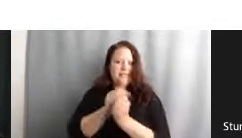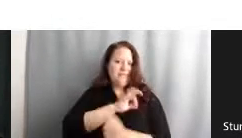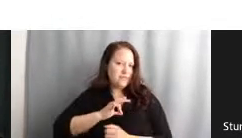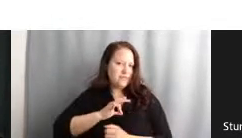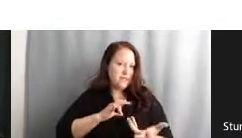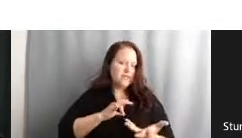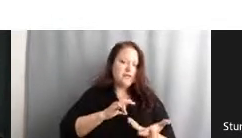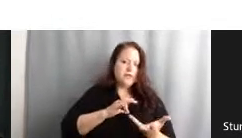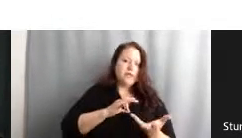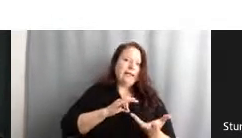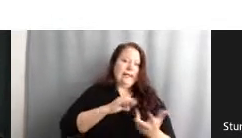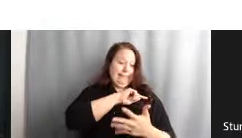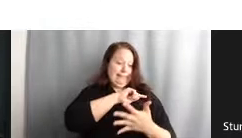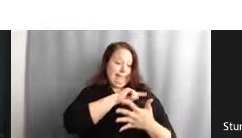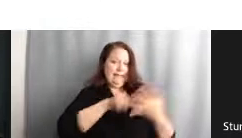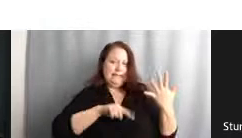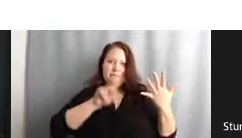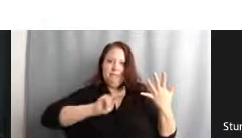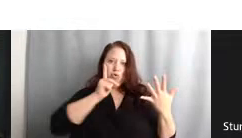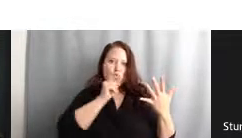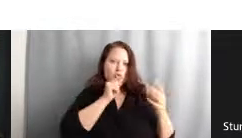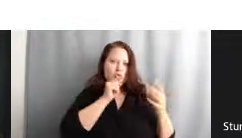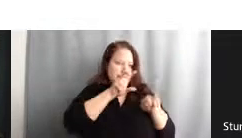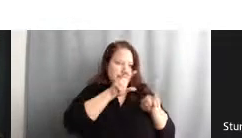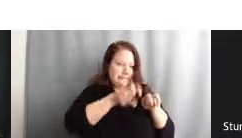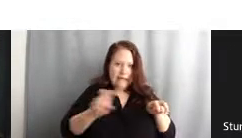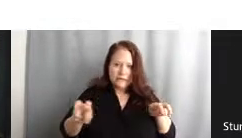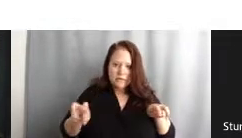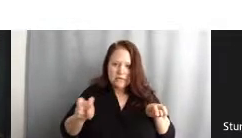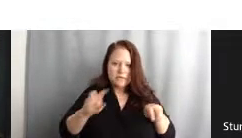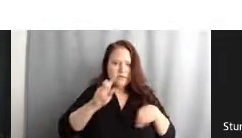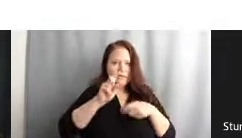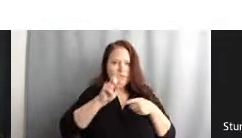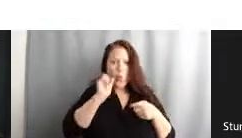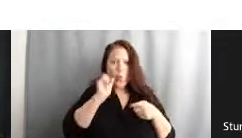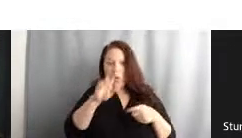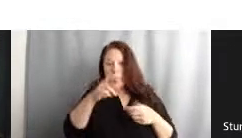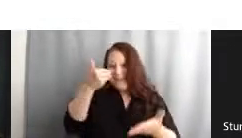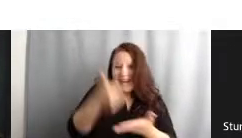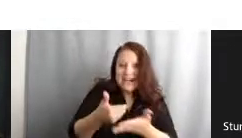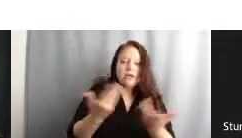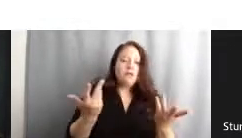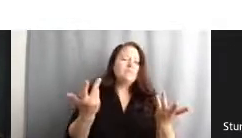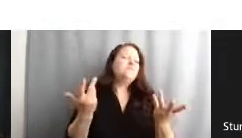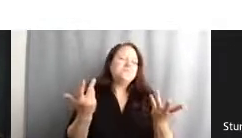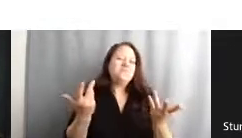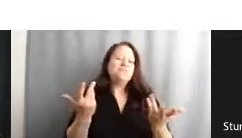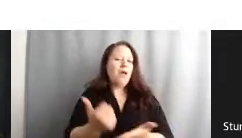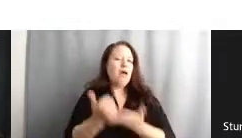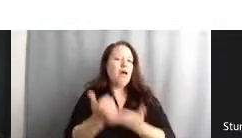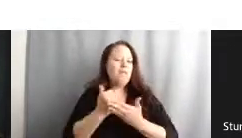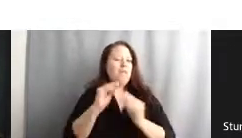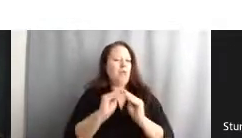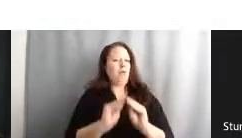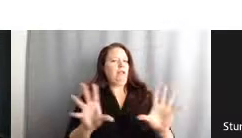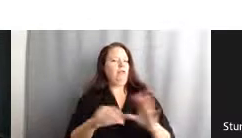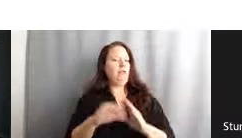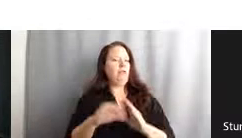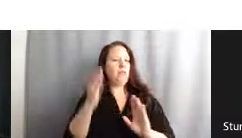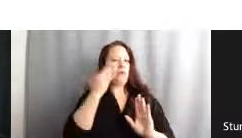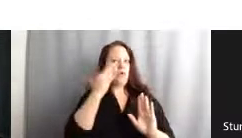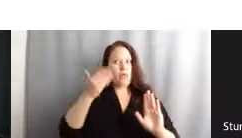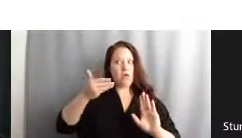identify these are the folks that were sitting next to a particular individual or near a particular individual, then we know that the